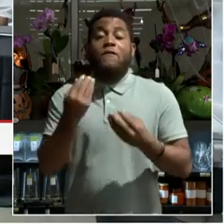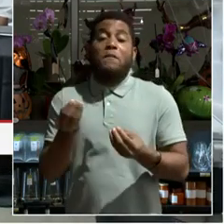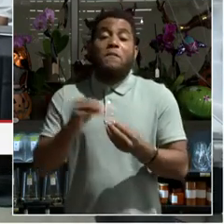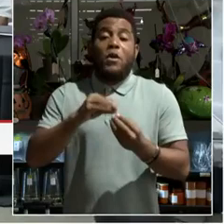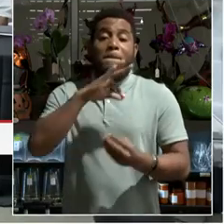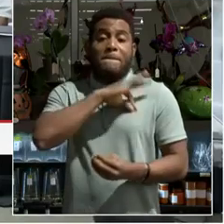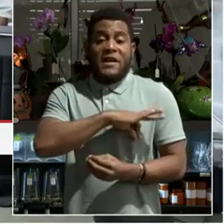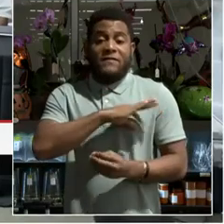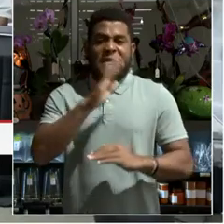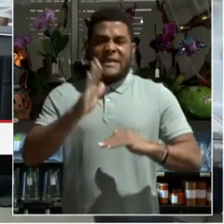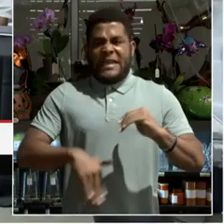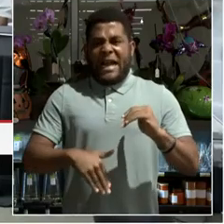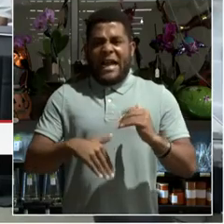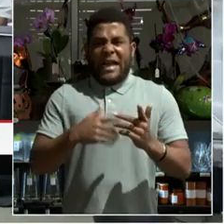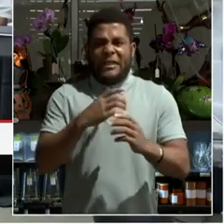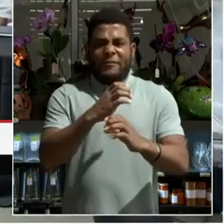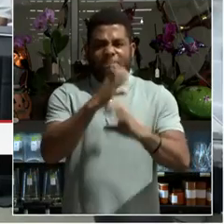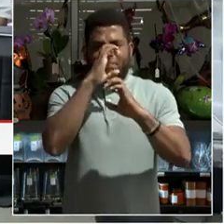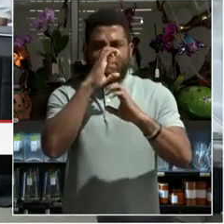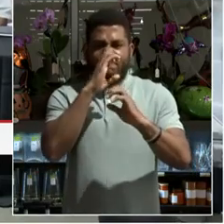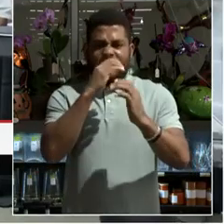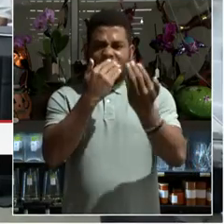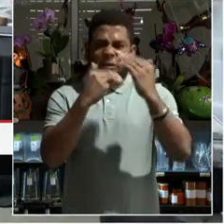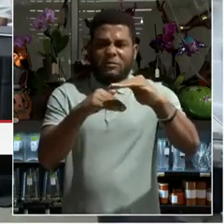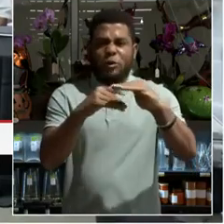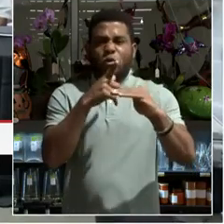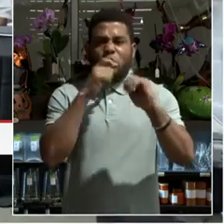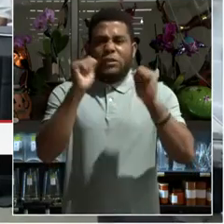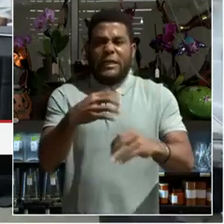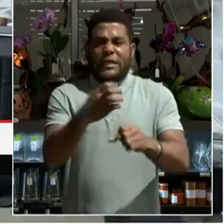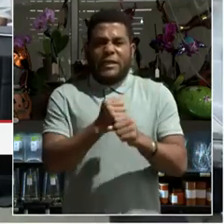rigid structure that would keep people out.